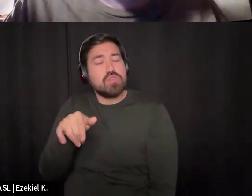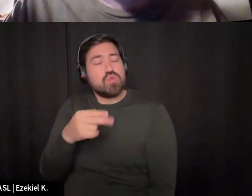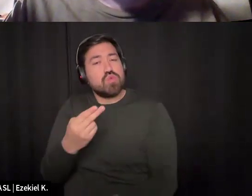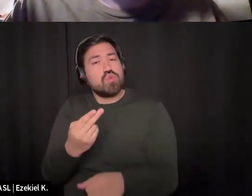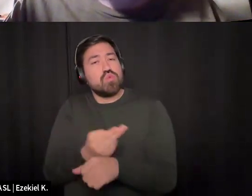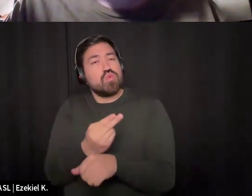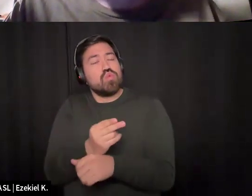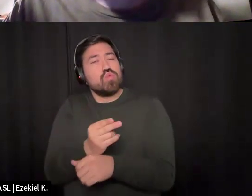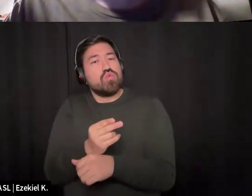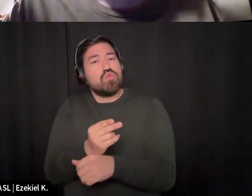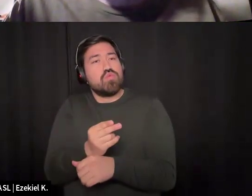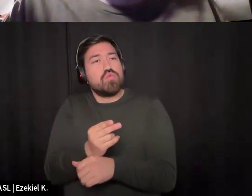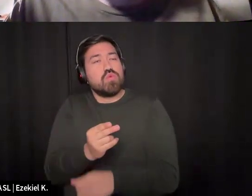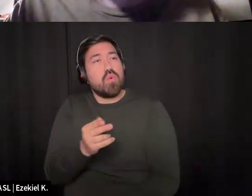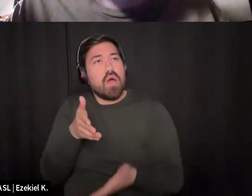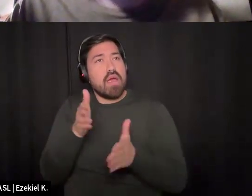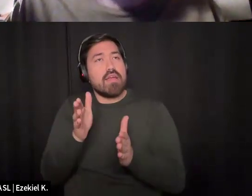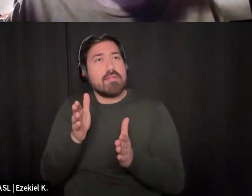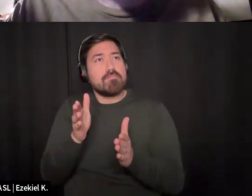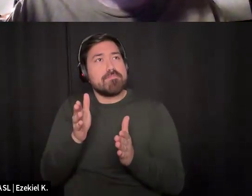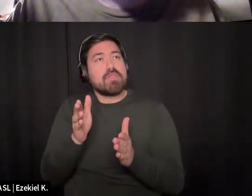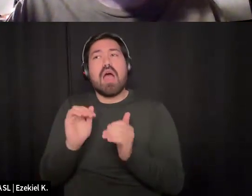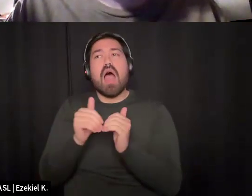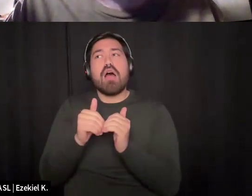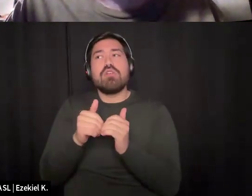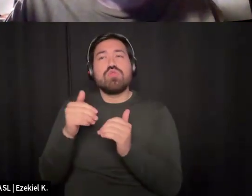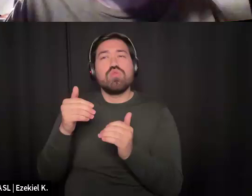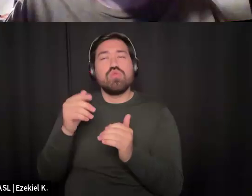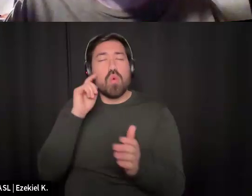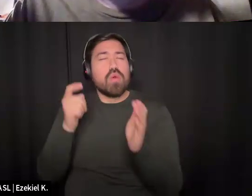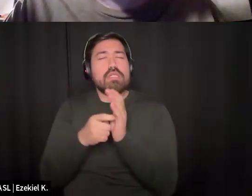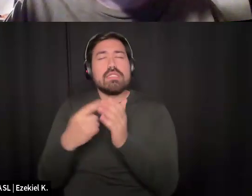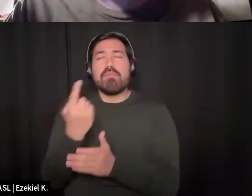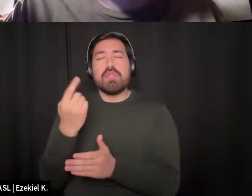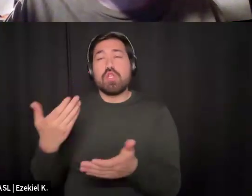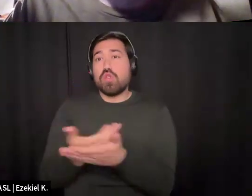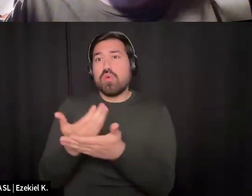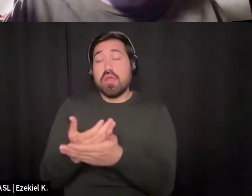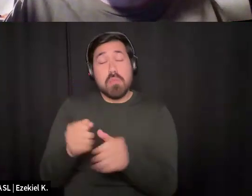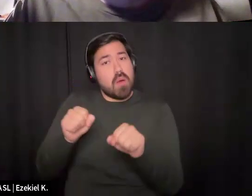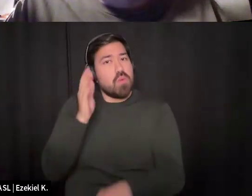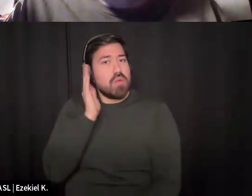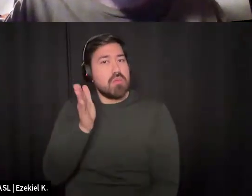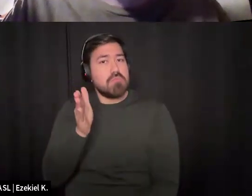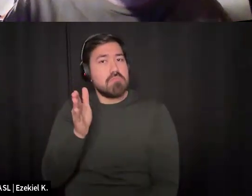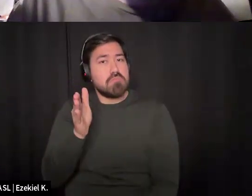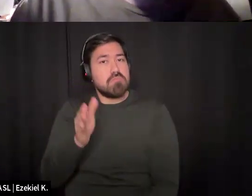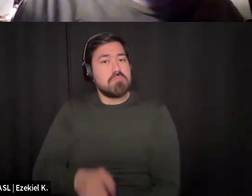kind of mindset to go into birds. Like, try to notice something new every single time, and you probably will.